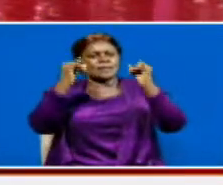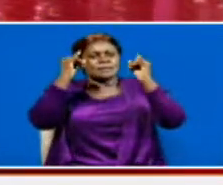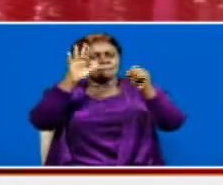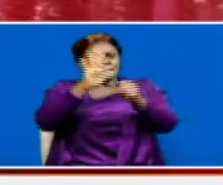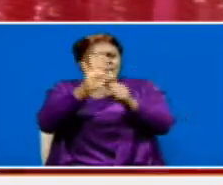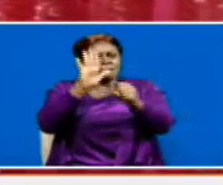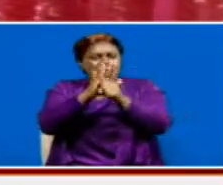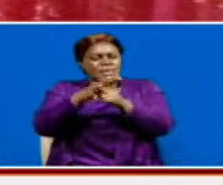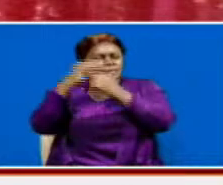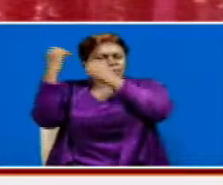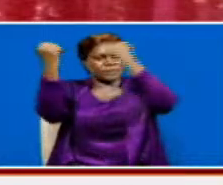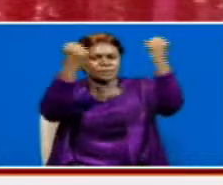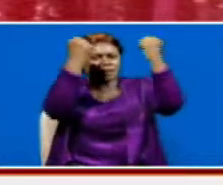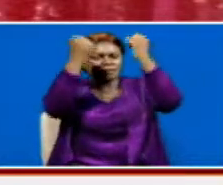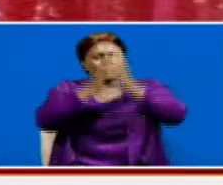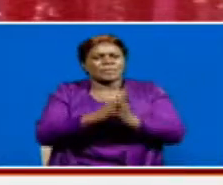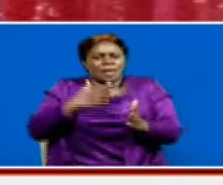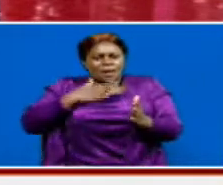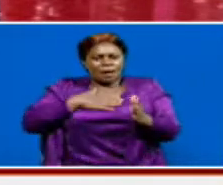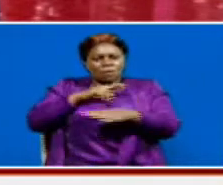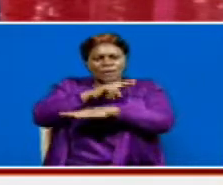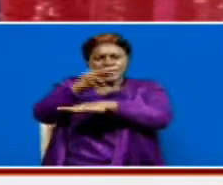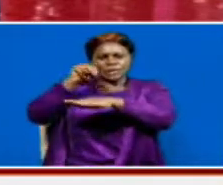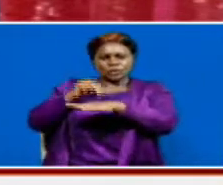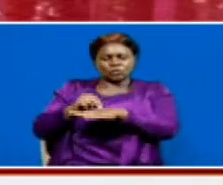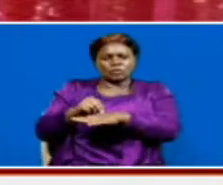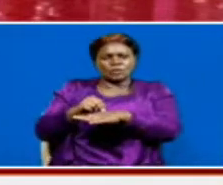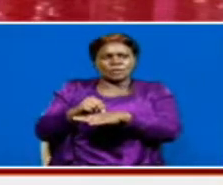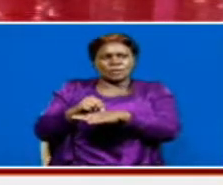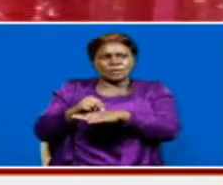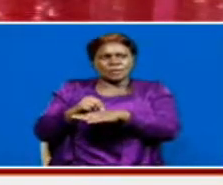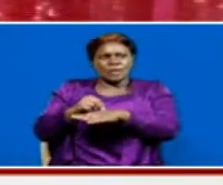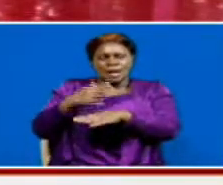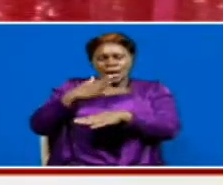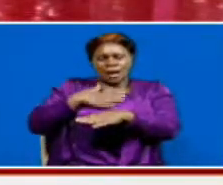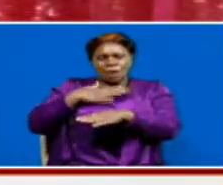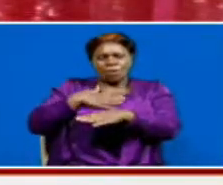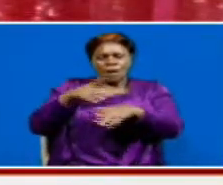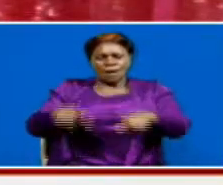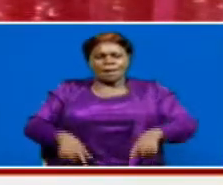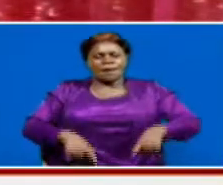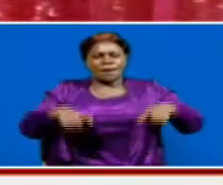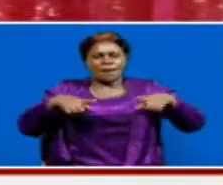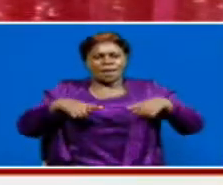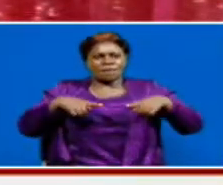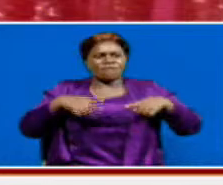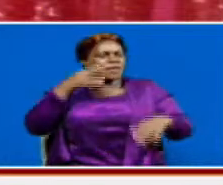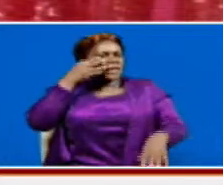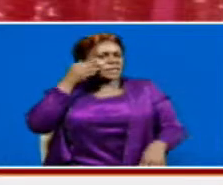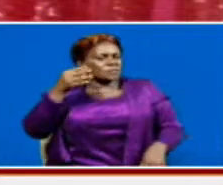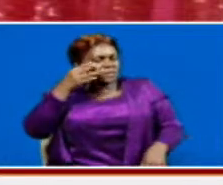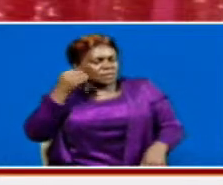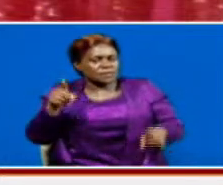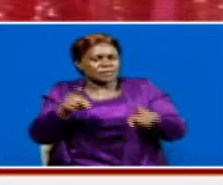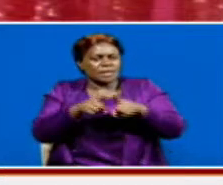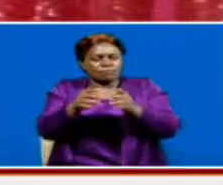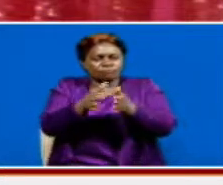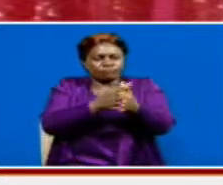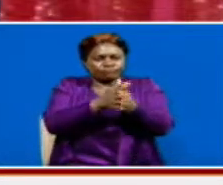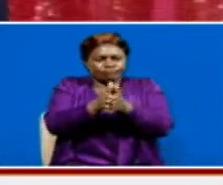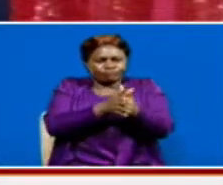numerous triumphs. Our nation is the sum of our lives, experiences, and